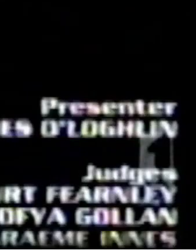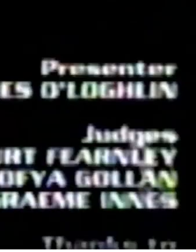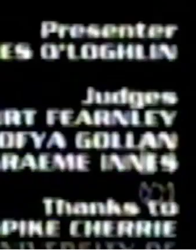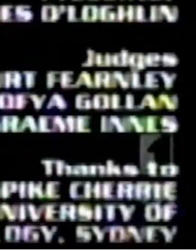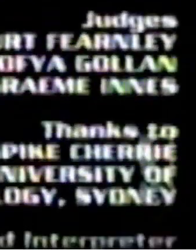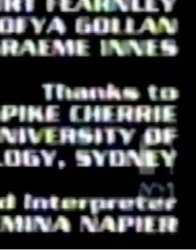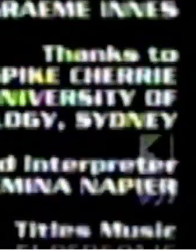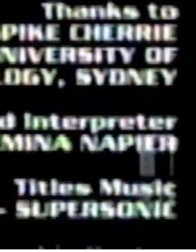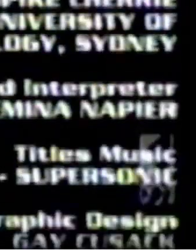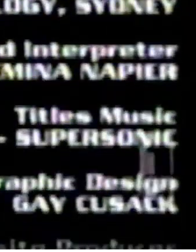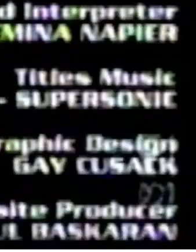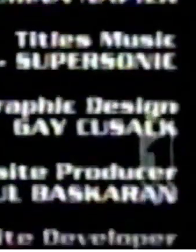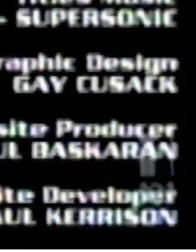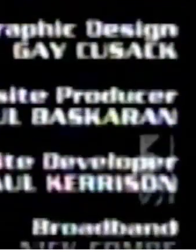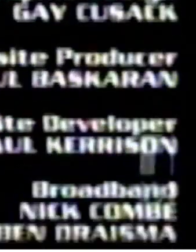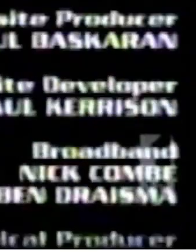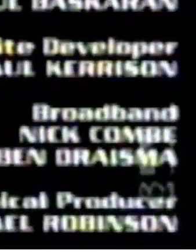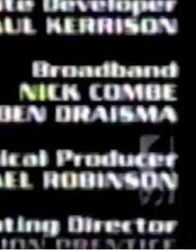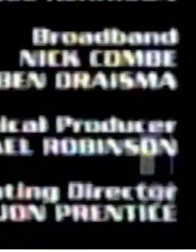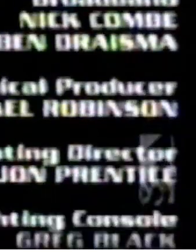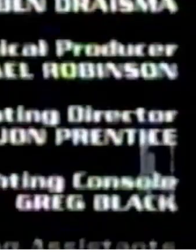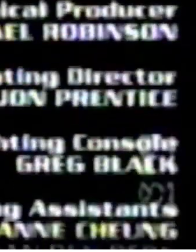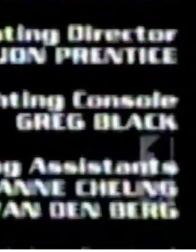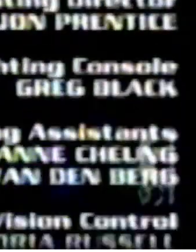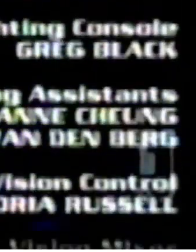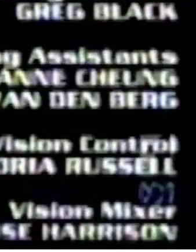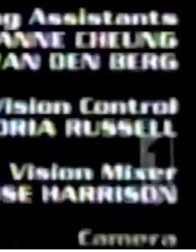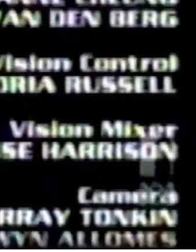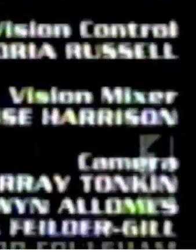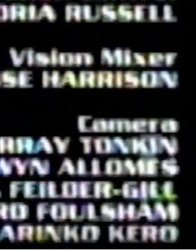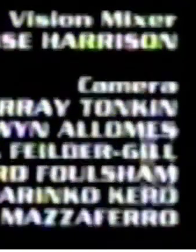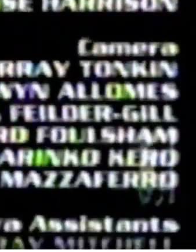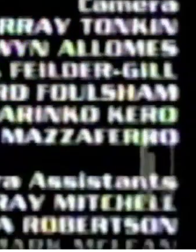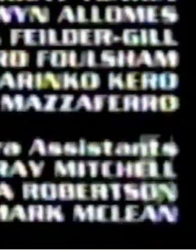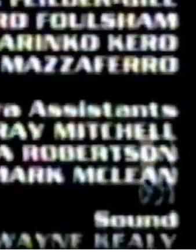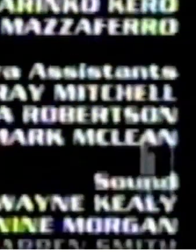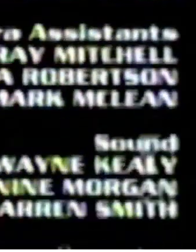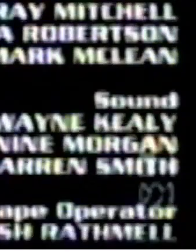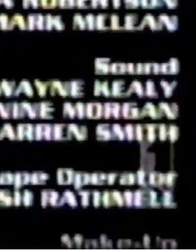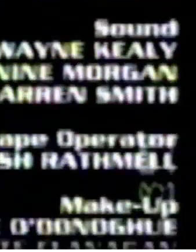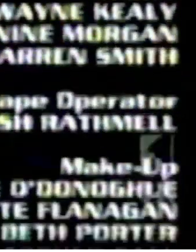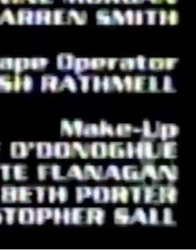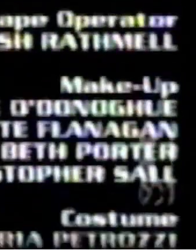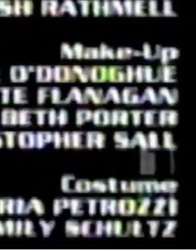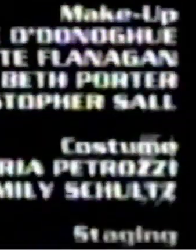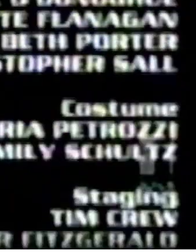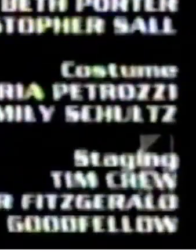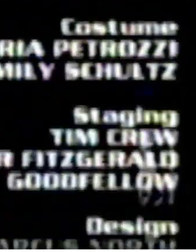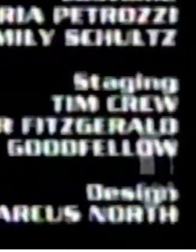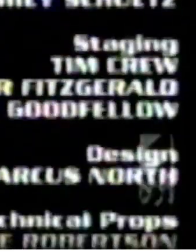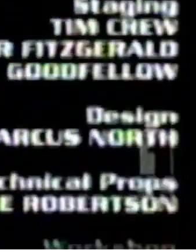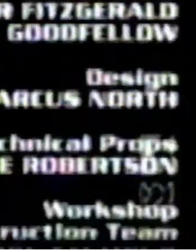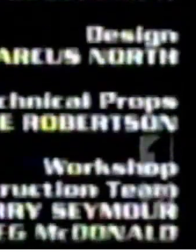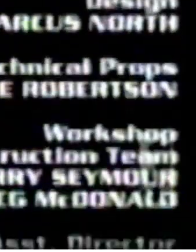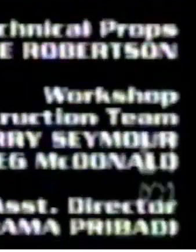There's no voting for the new Inventors People's Choice Award for this week, but we know that last week the panel picked Bill Byrne and his Sheer Easy.